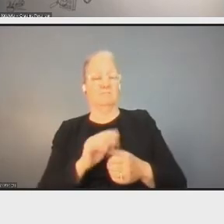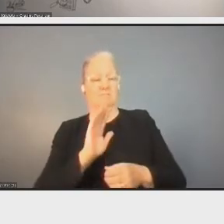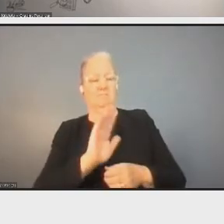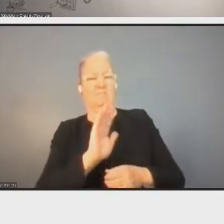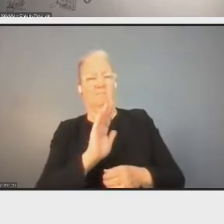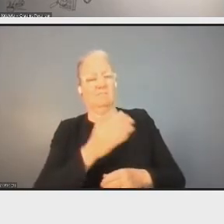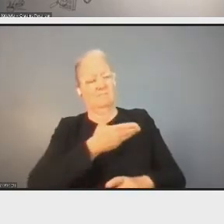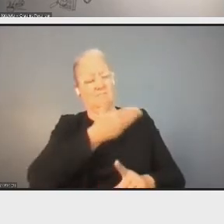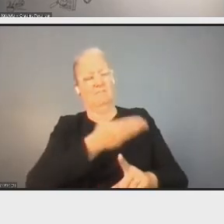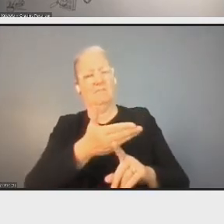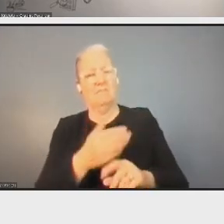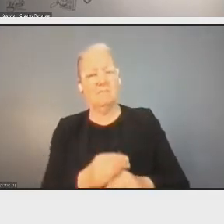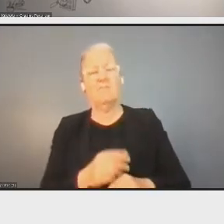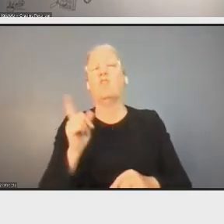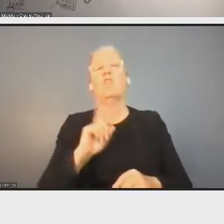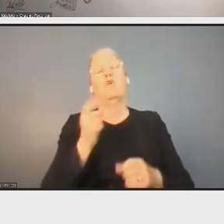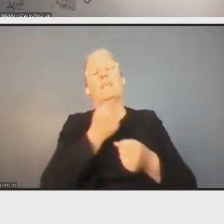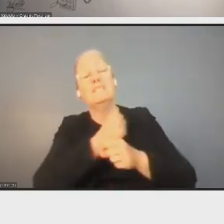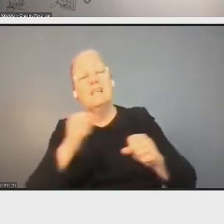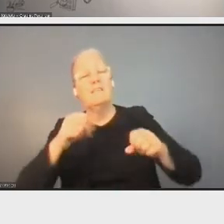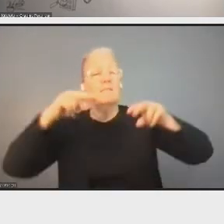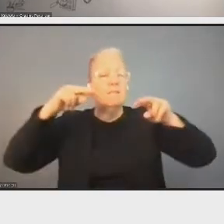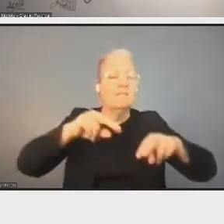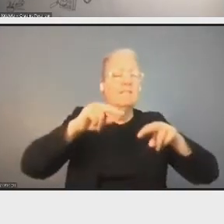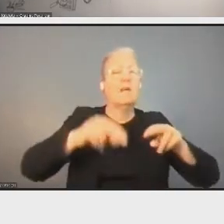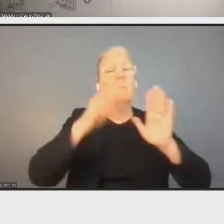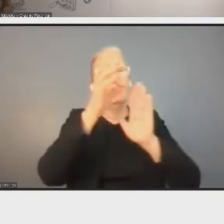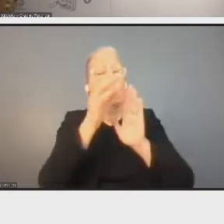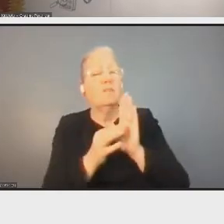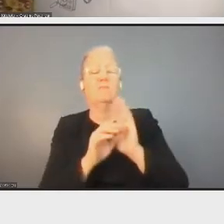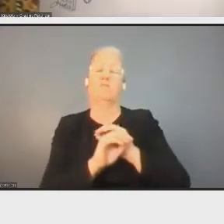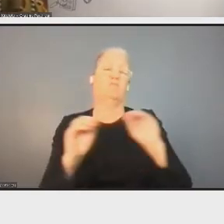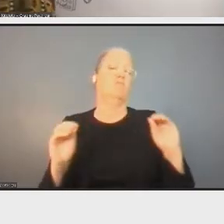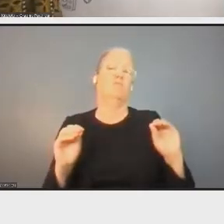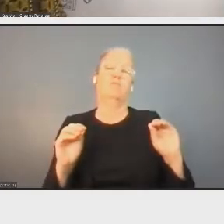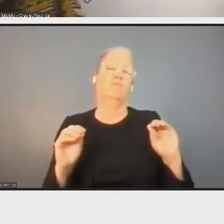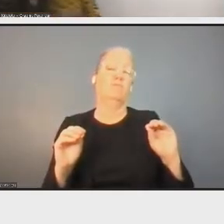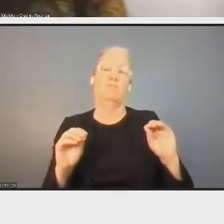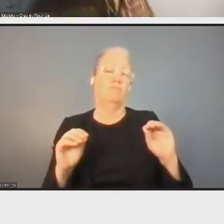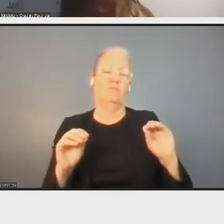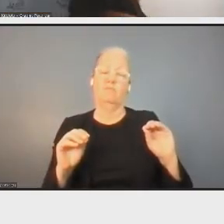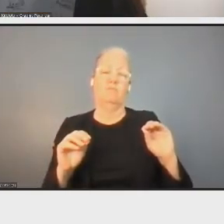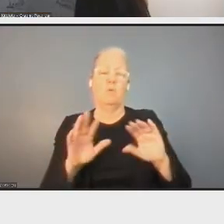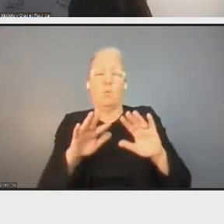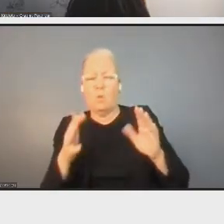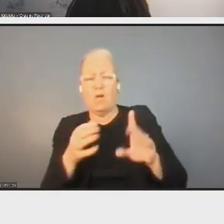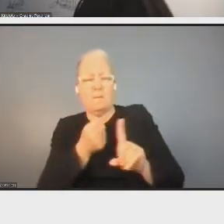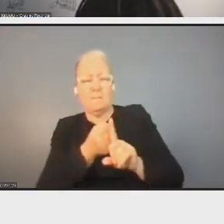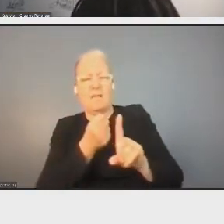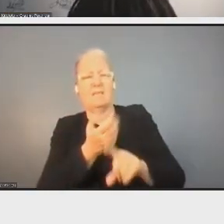not safeguards or policy in place impact these roles. And we just